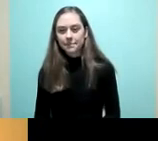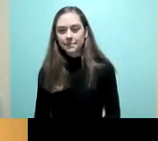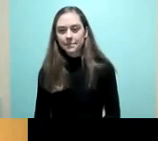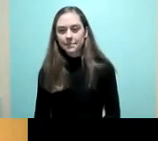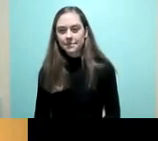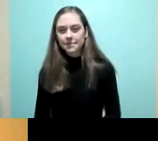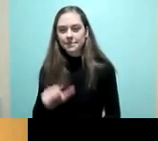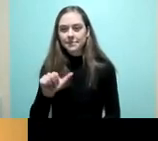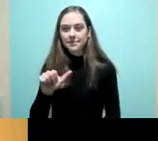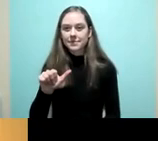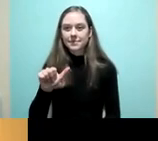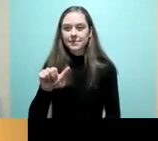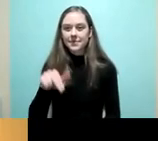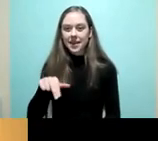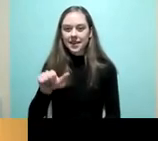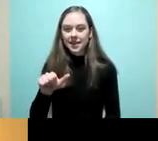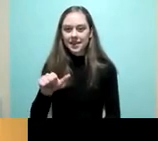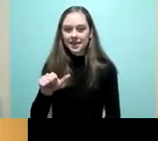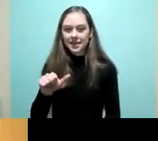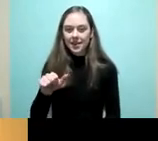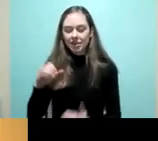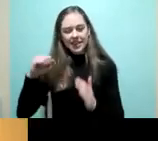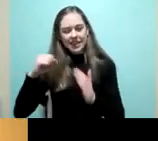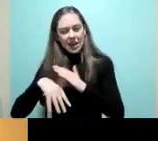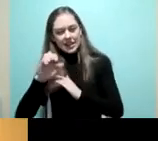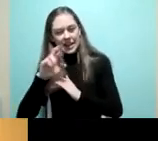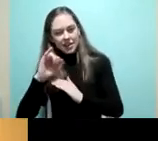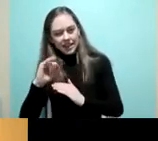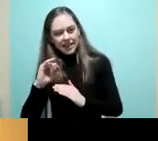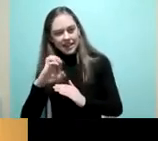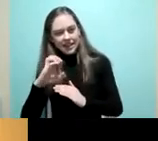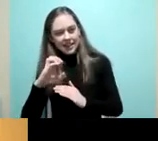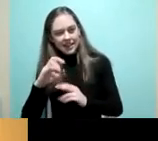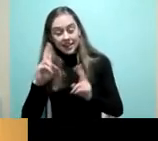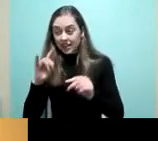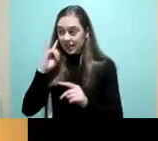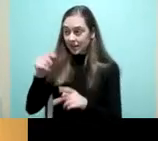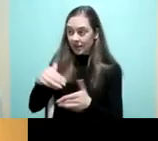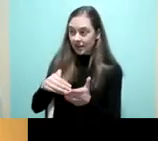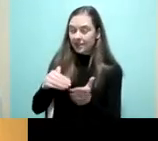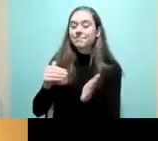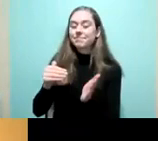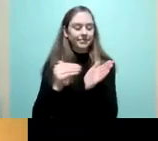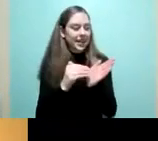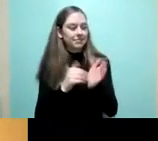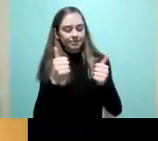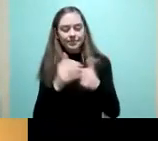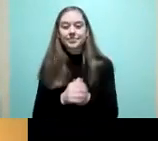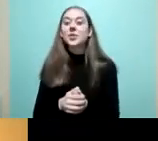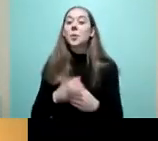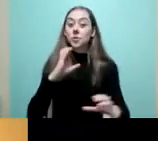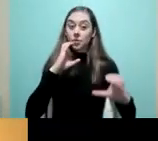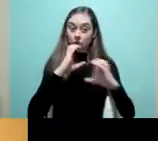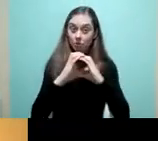We've Me and lost you. Laura, sorry, can you hear me? You're back now, yeah. Yeah. So communicate your